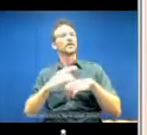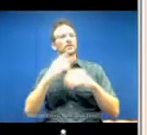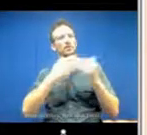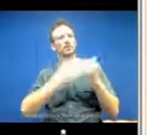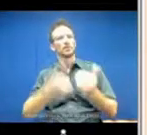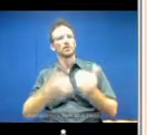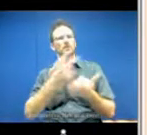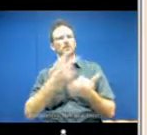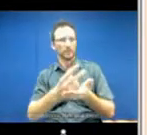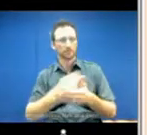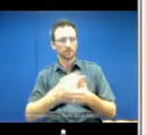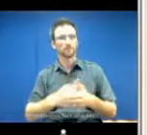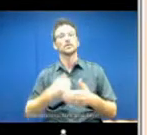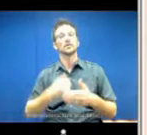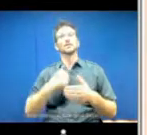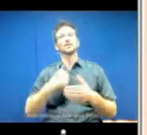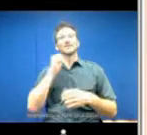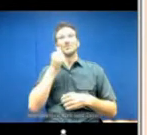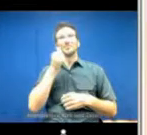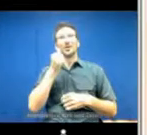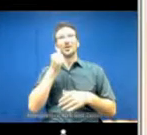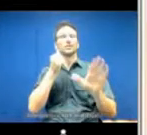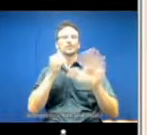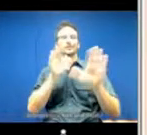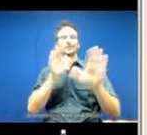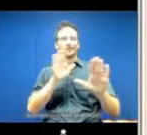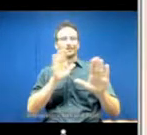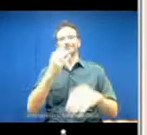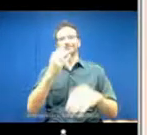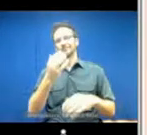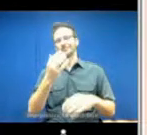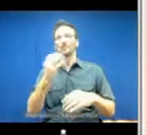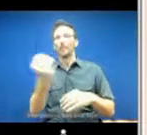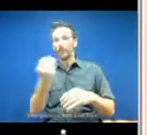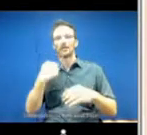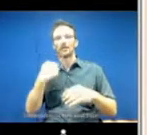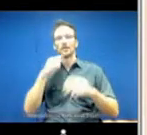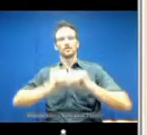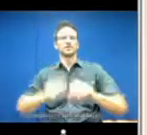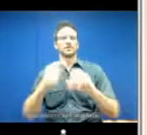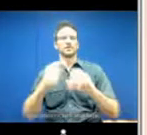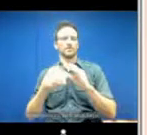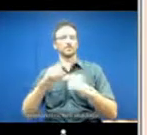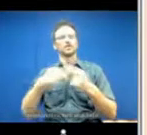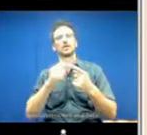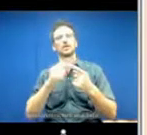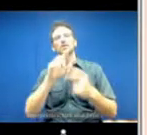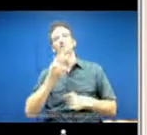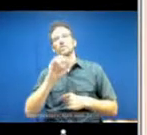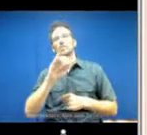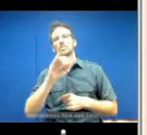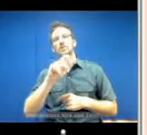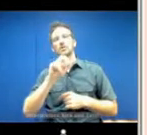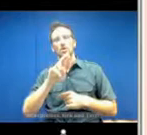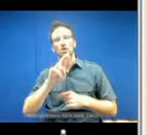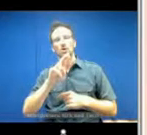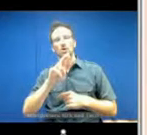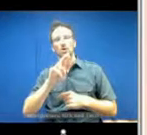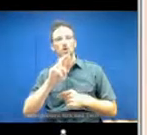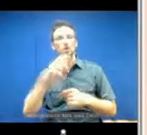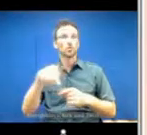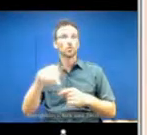tomorrow, well, Monday, on the webinar interest list. If you want to join our webinar interest